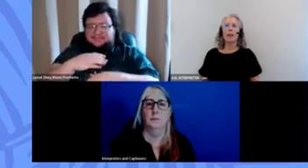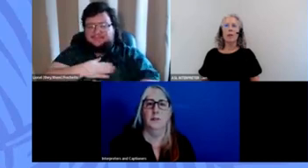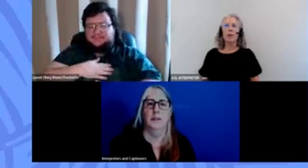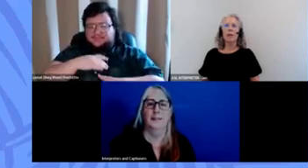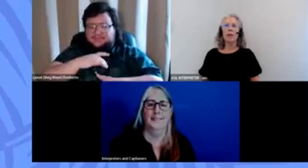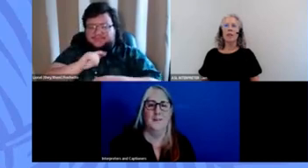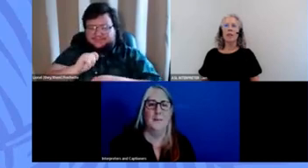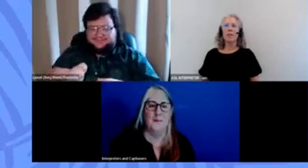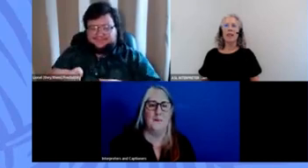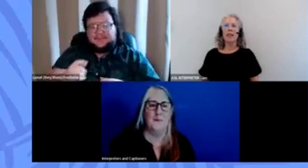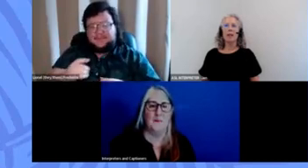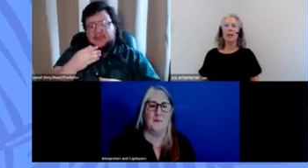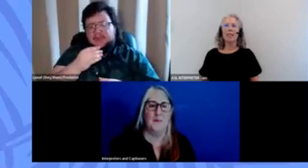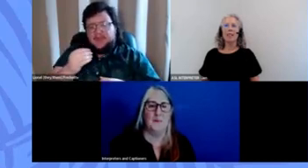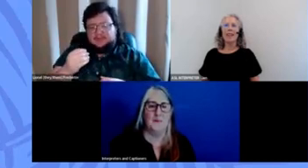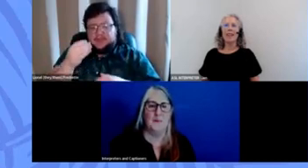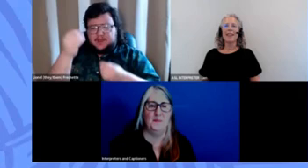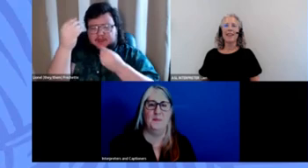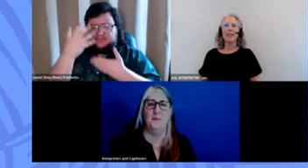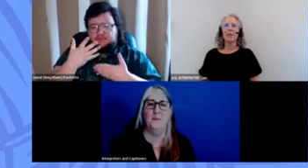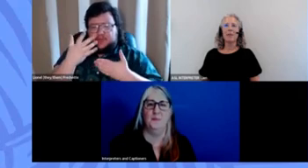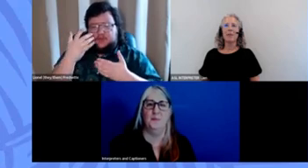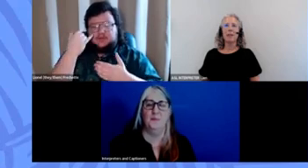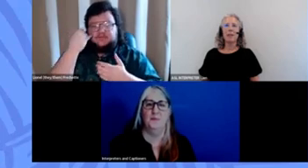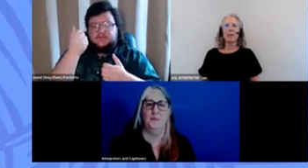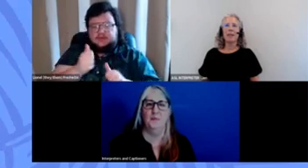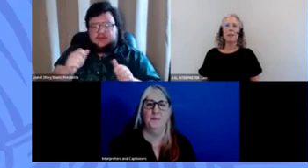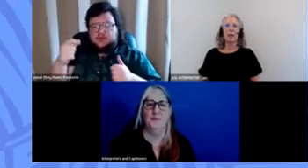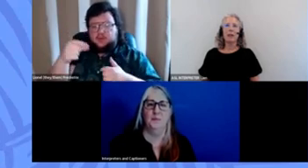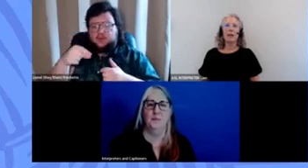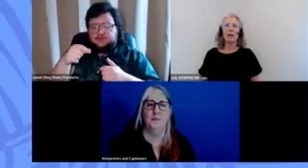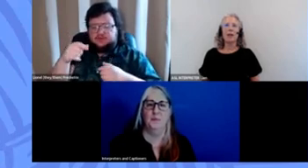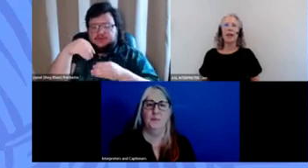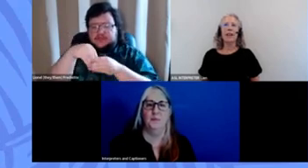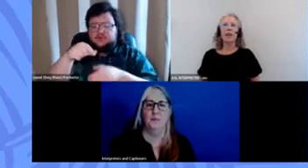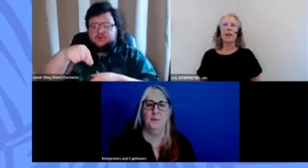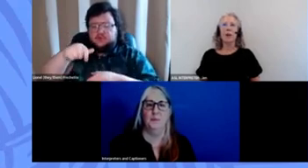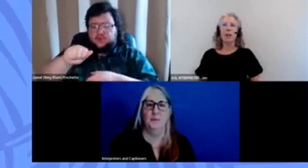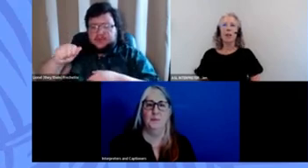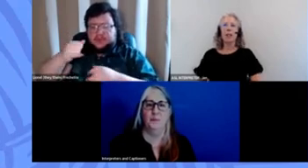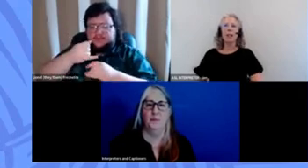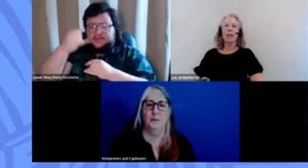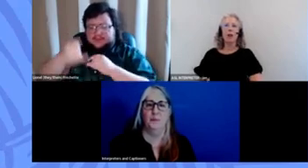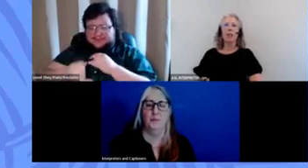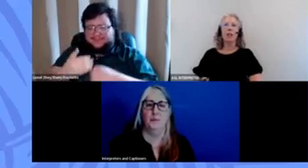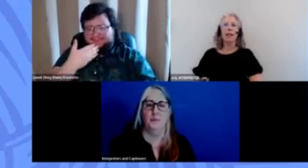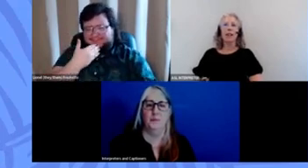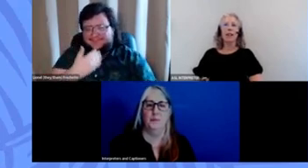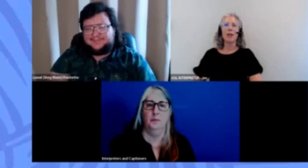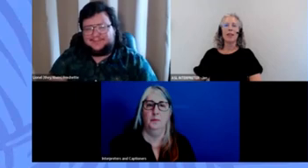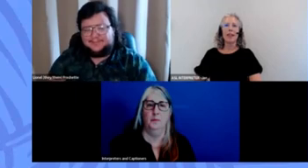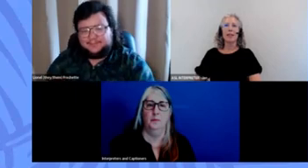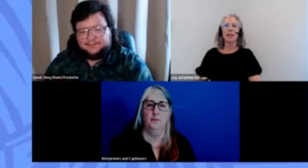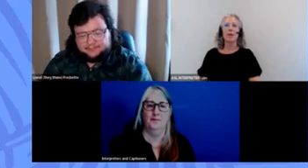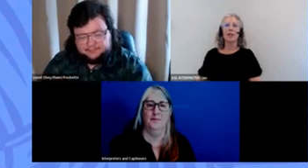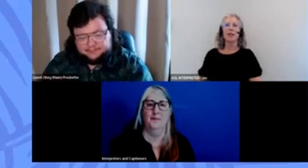please. Thank you all for your time. I appreciated it. And let me know if you have any other questions in our question and answer